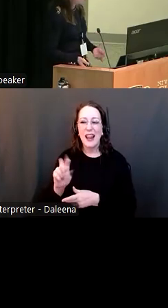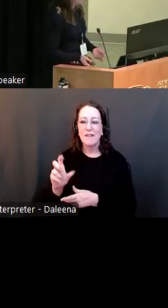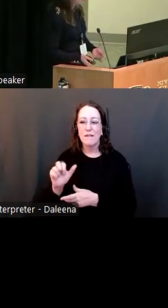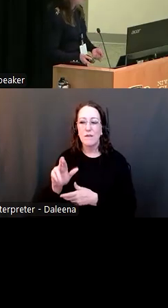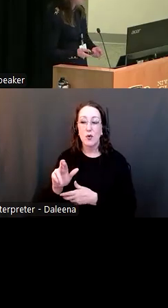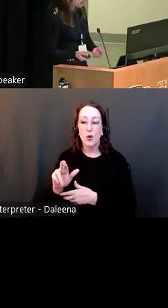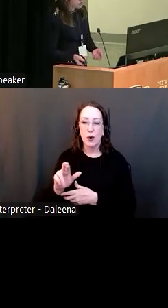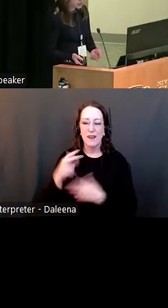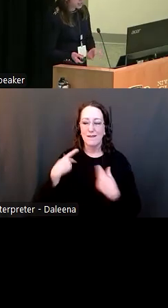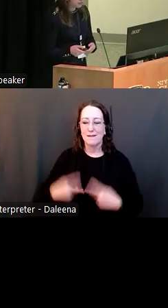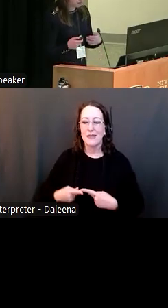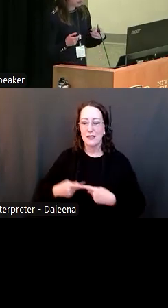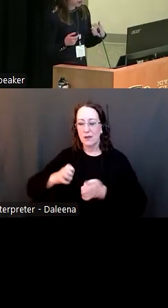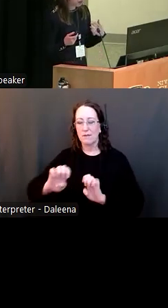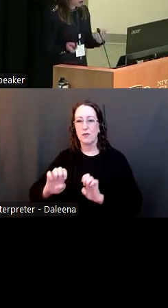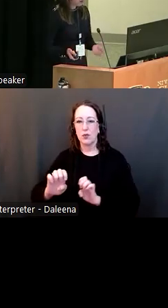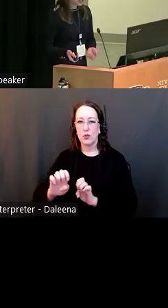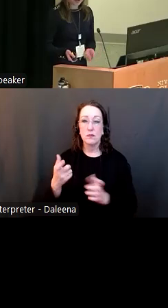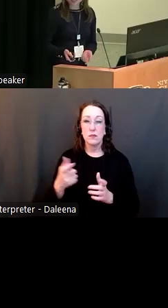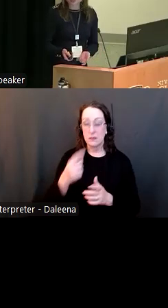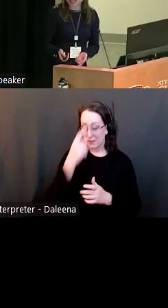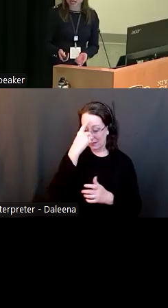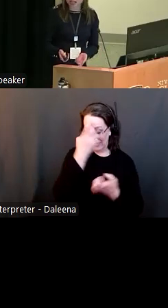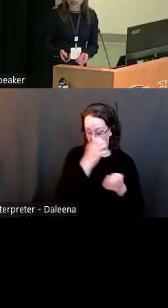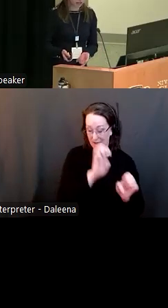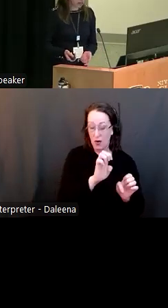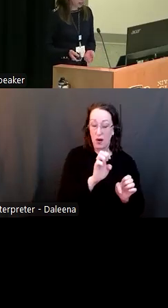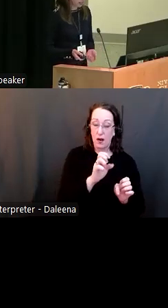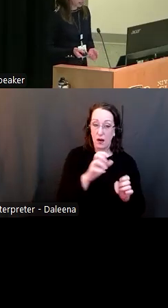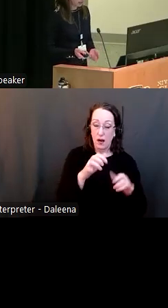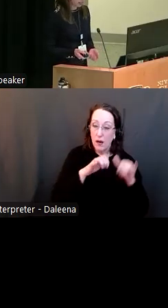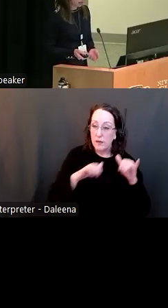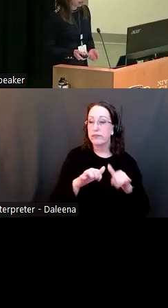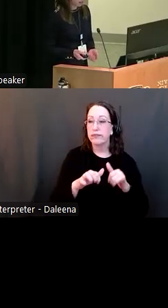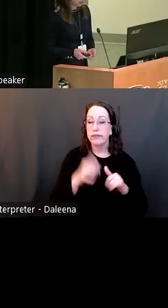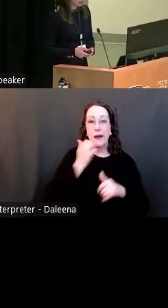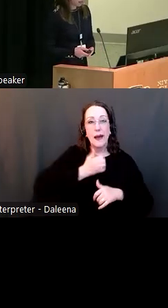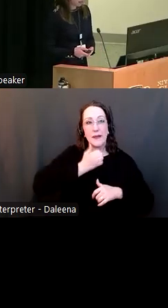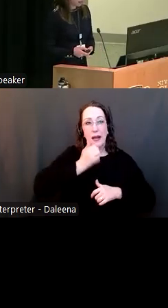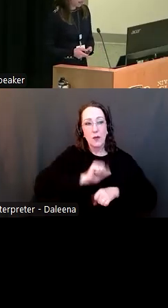Cognitive effort is arguably a common demand of daily tasks and activities.